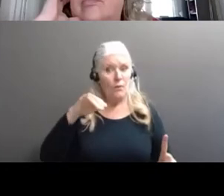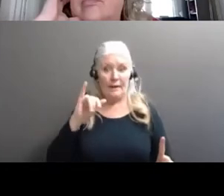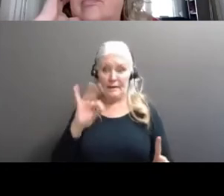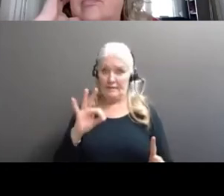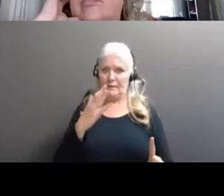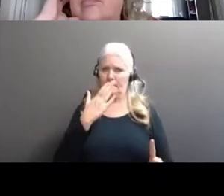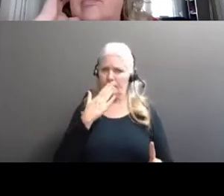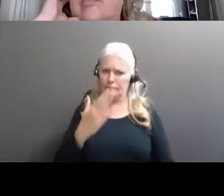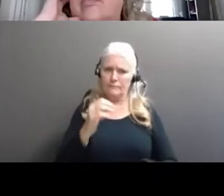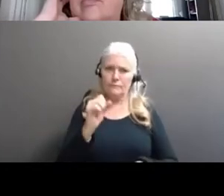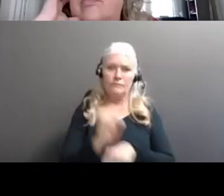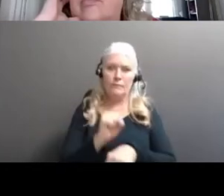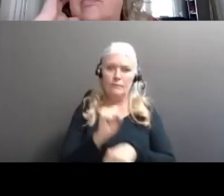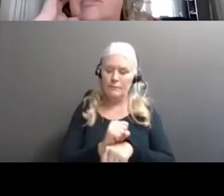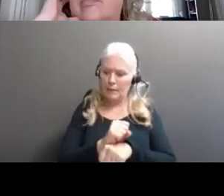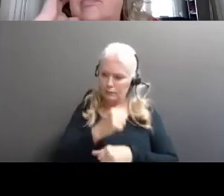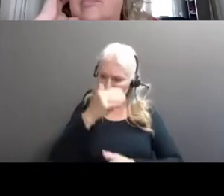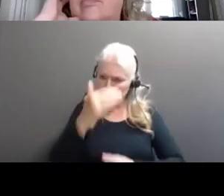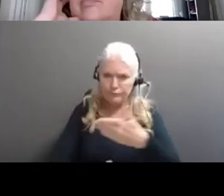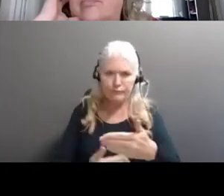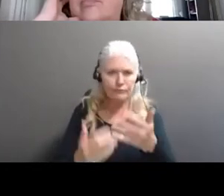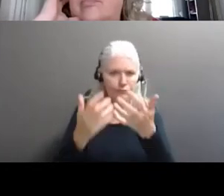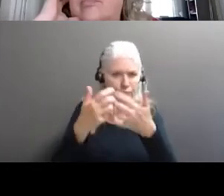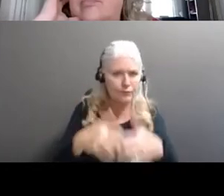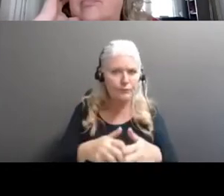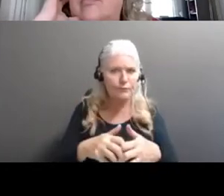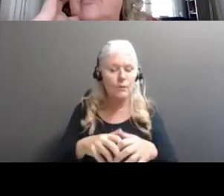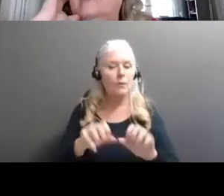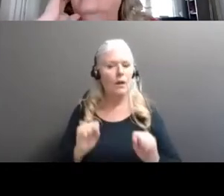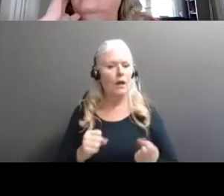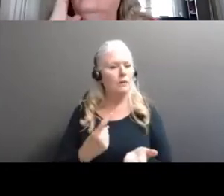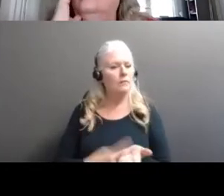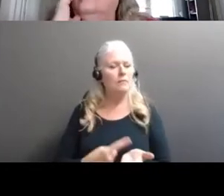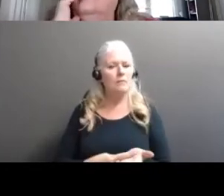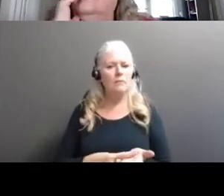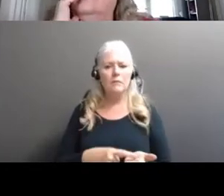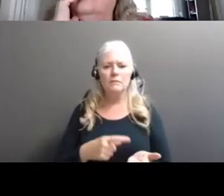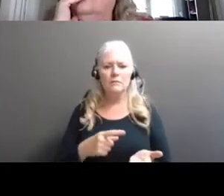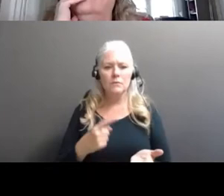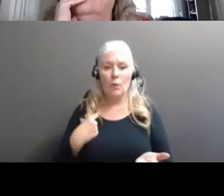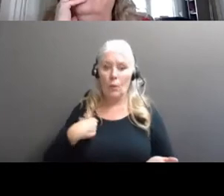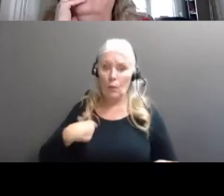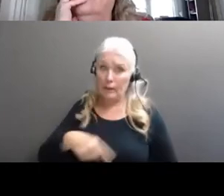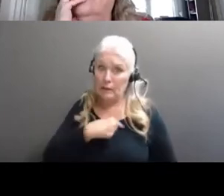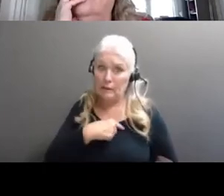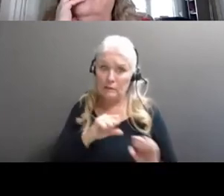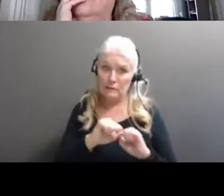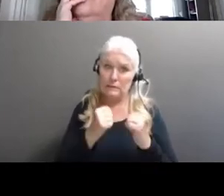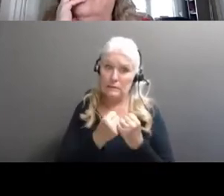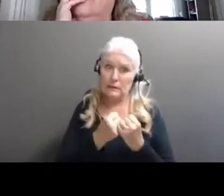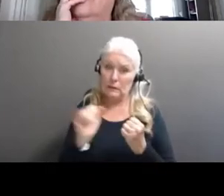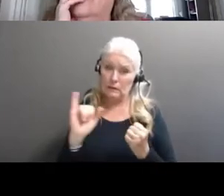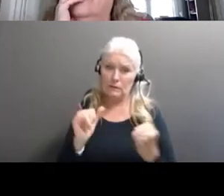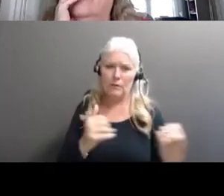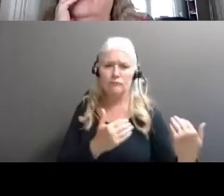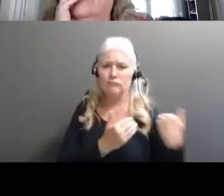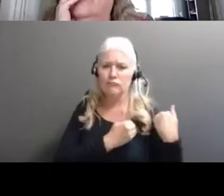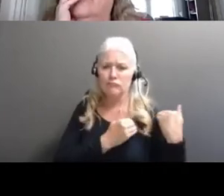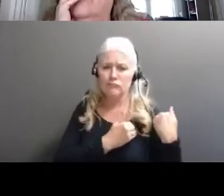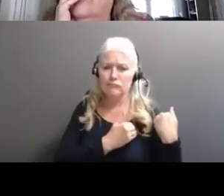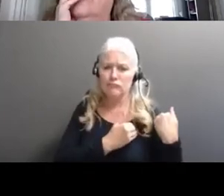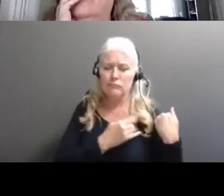allows space for asking what kind of collective responsibility we bear in society in terms of